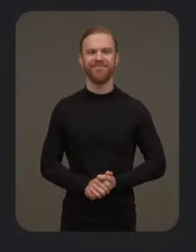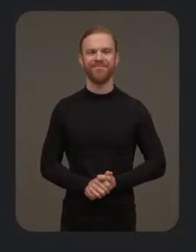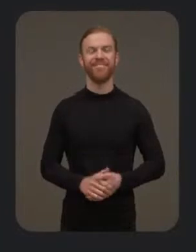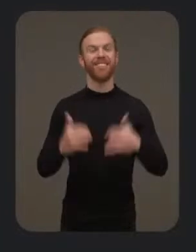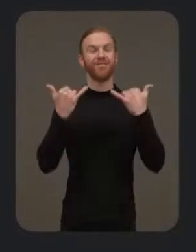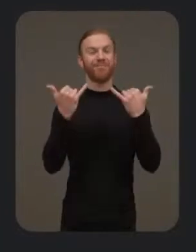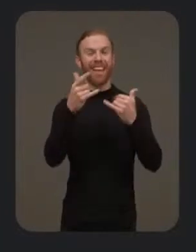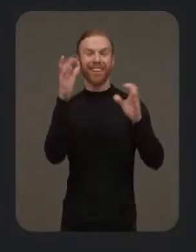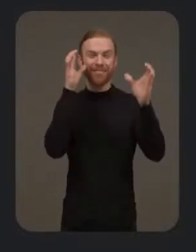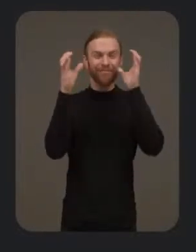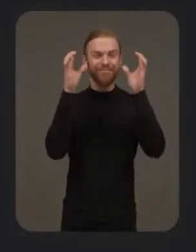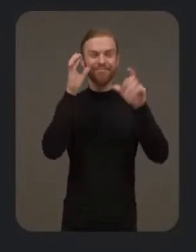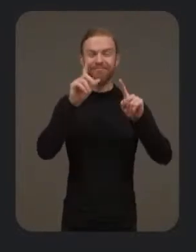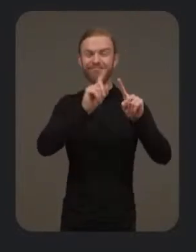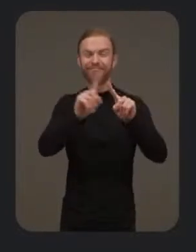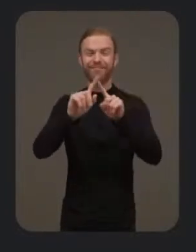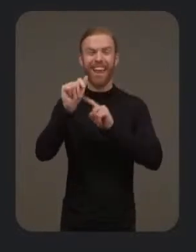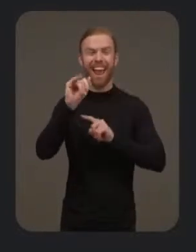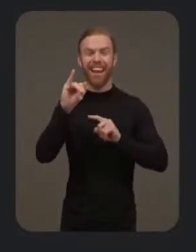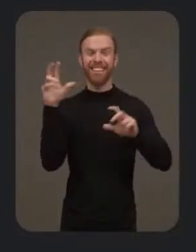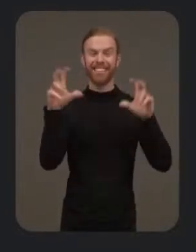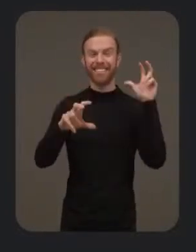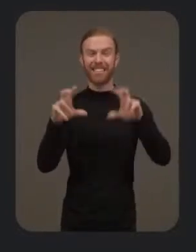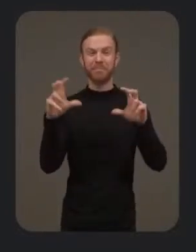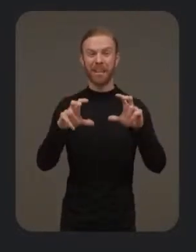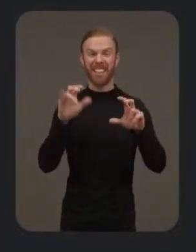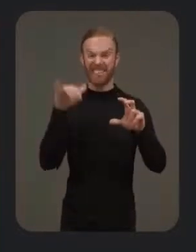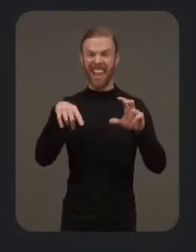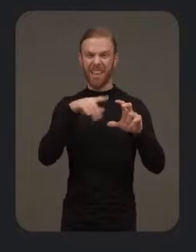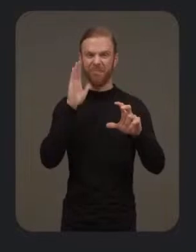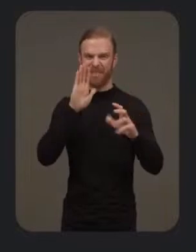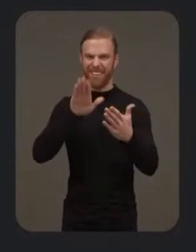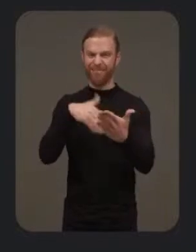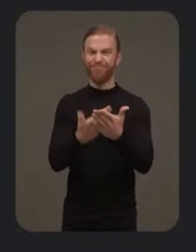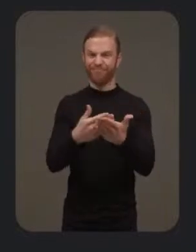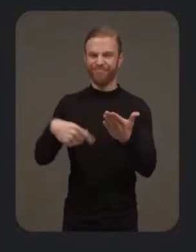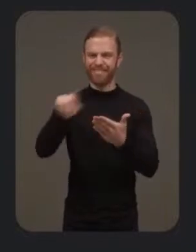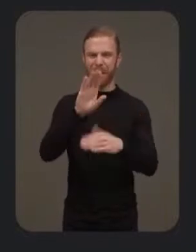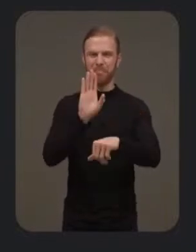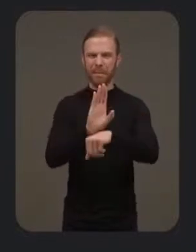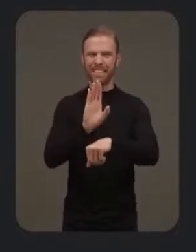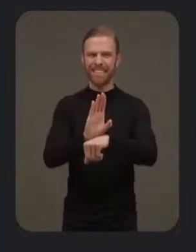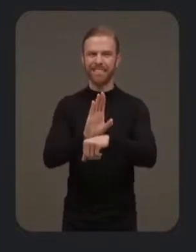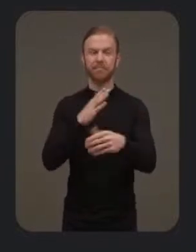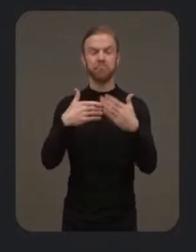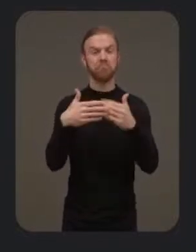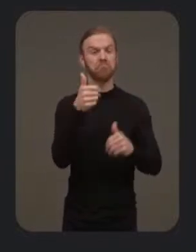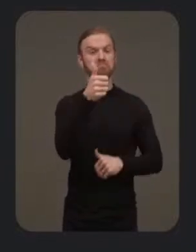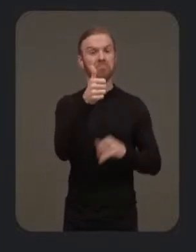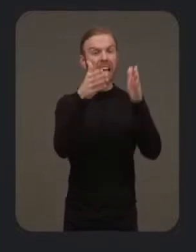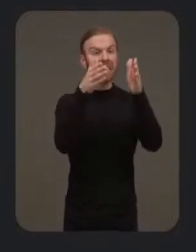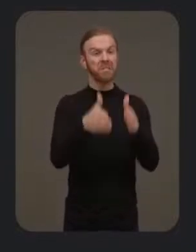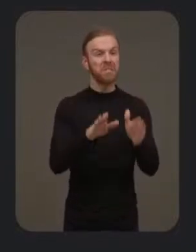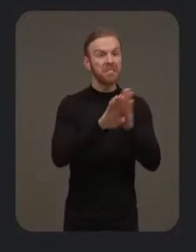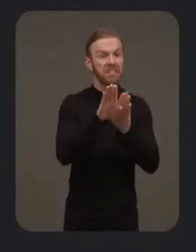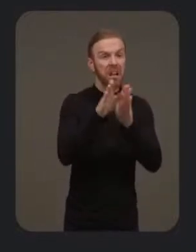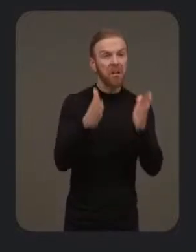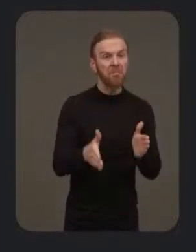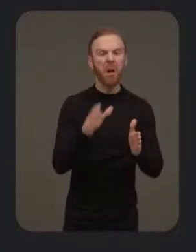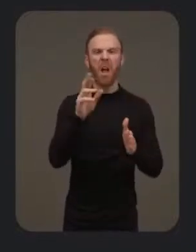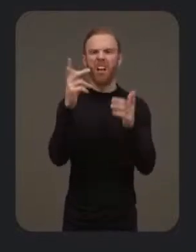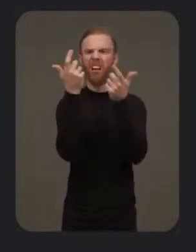All of the investments you've heard about today are also coming to businesses. So whether you're an individual developer